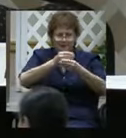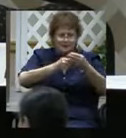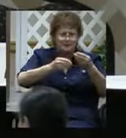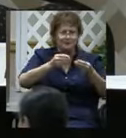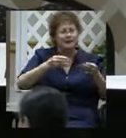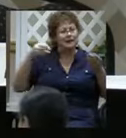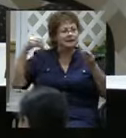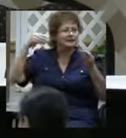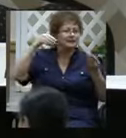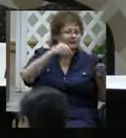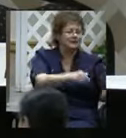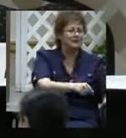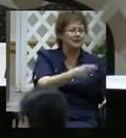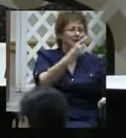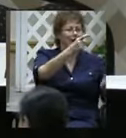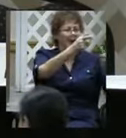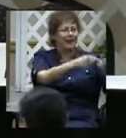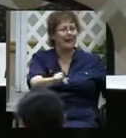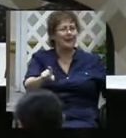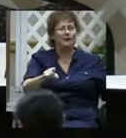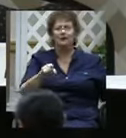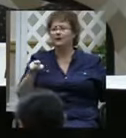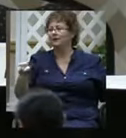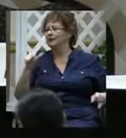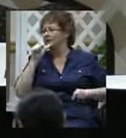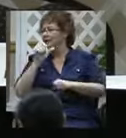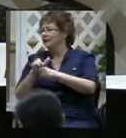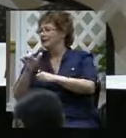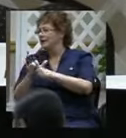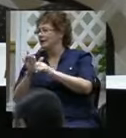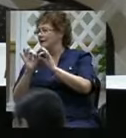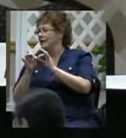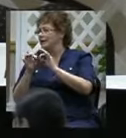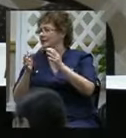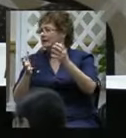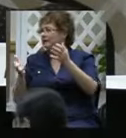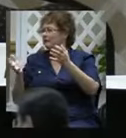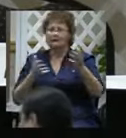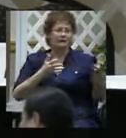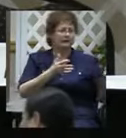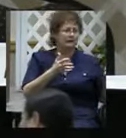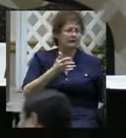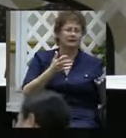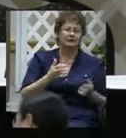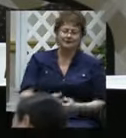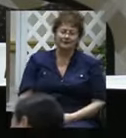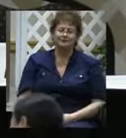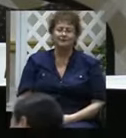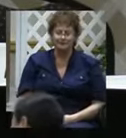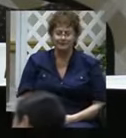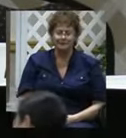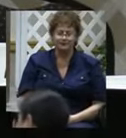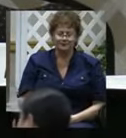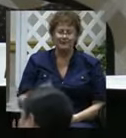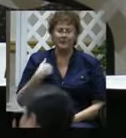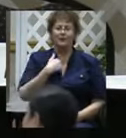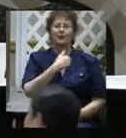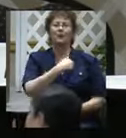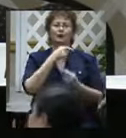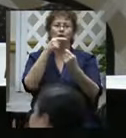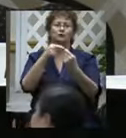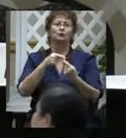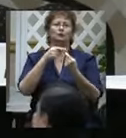spending all our money in this one pot and not have enough money to pay for interpreters halfway through the year. So we also, like you, struggle a little bit